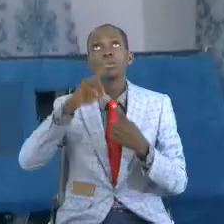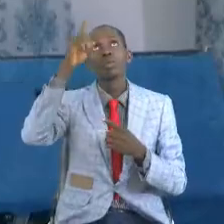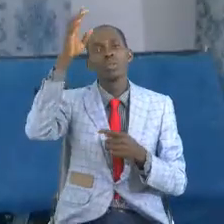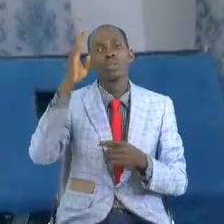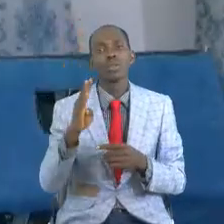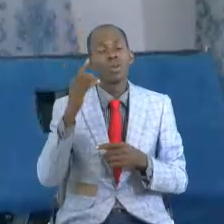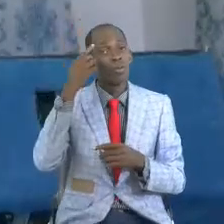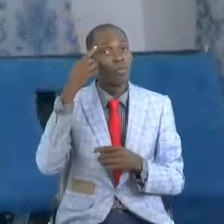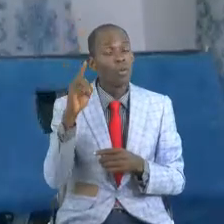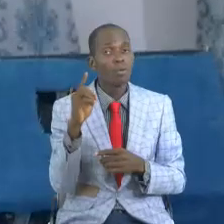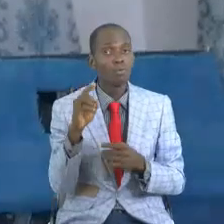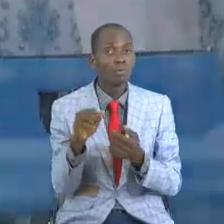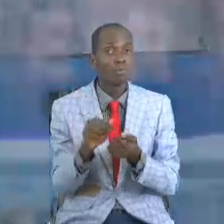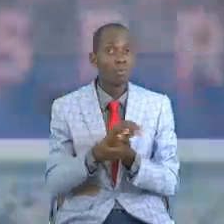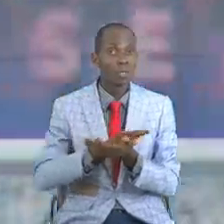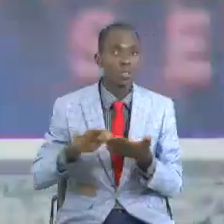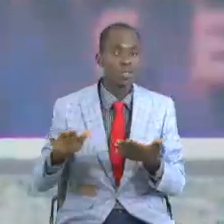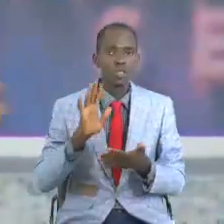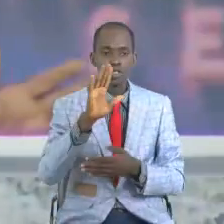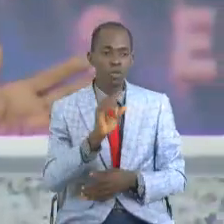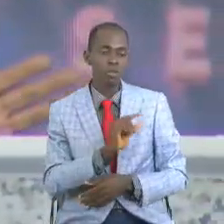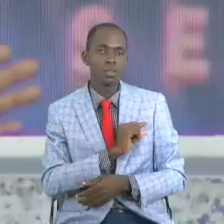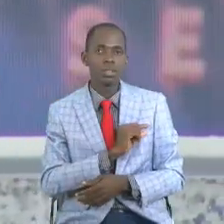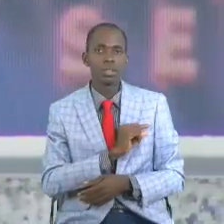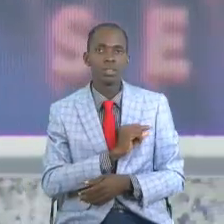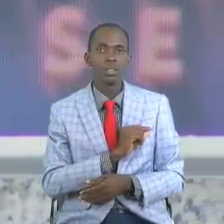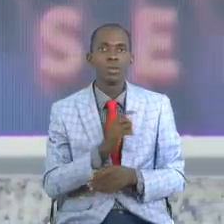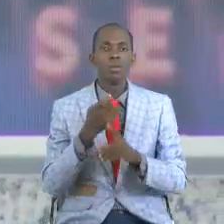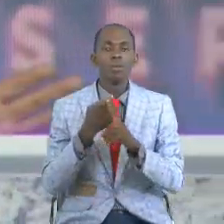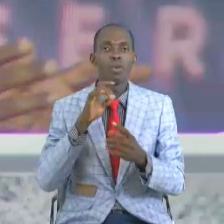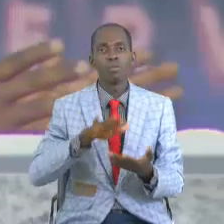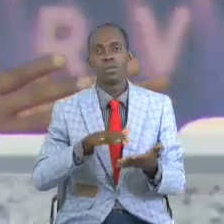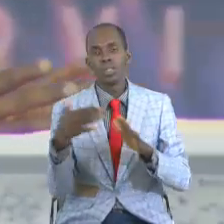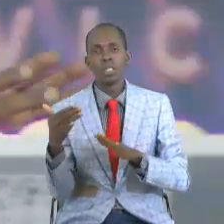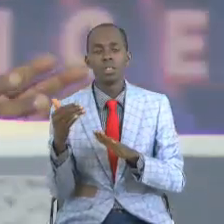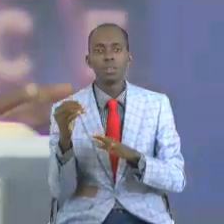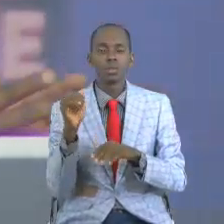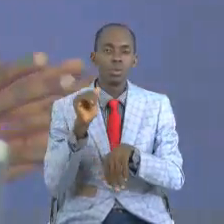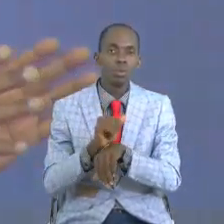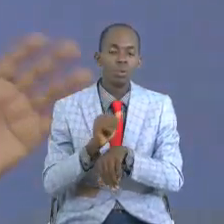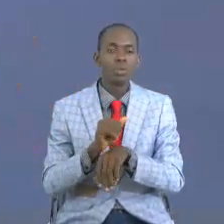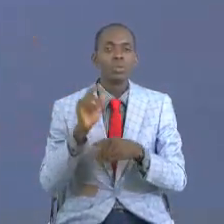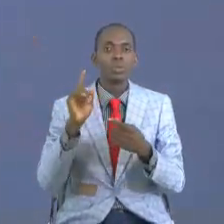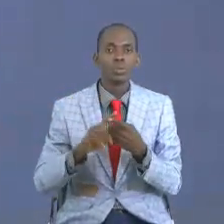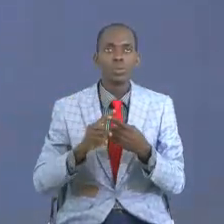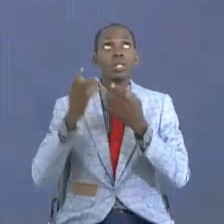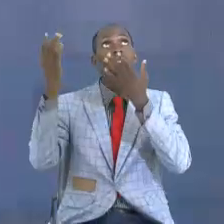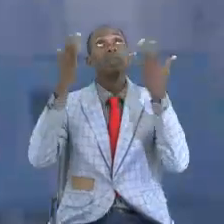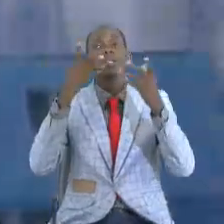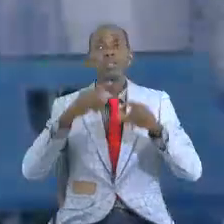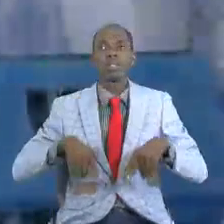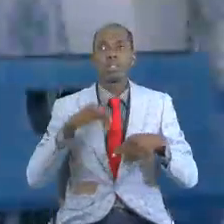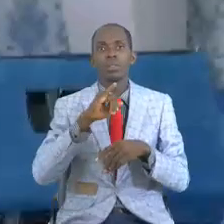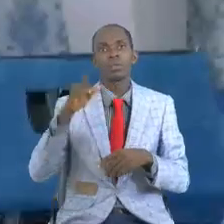purge your conscience from dead works to serve the living God. That's